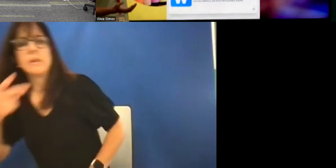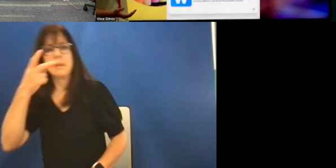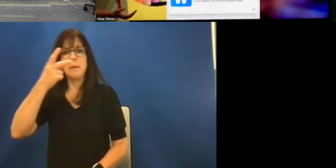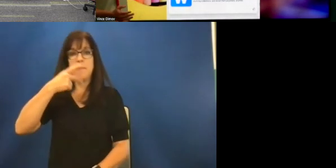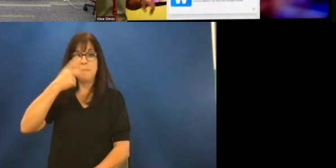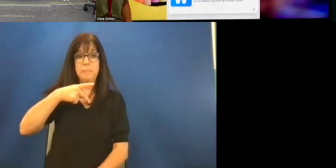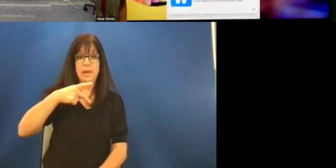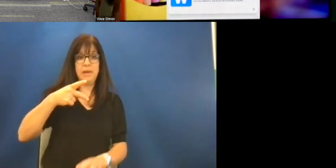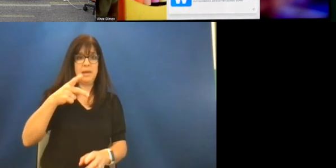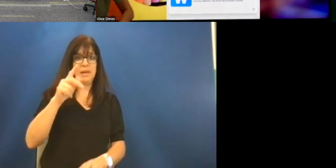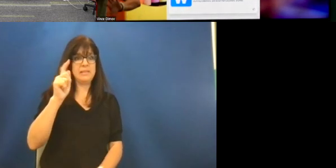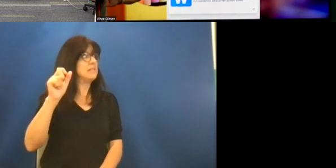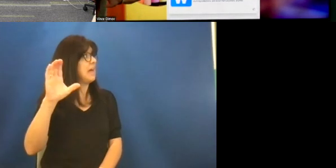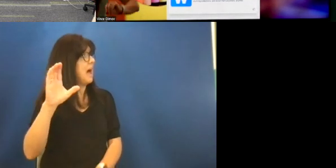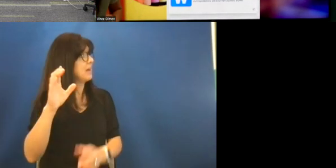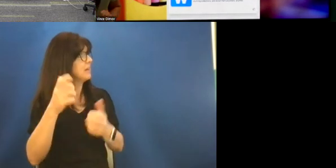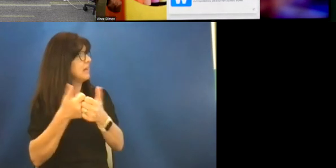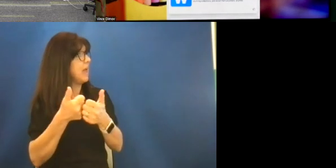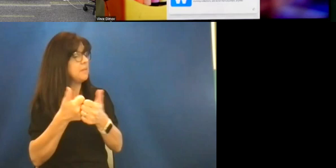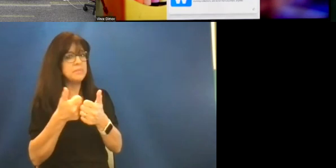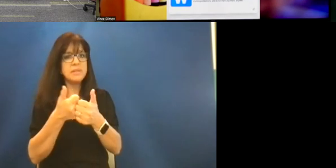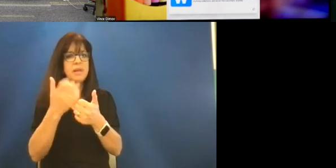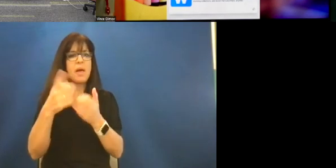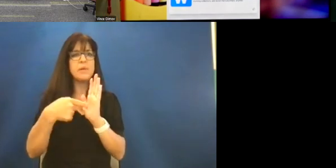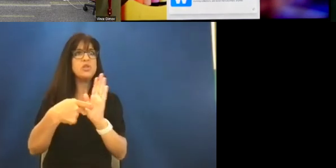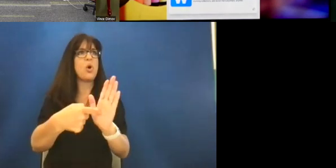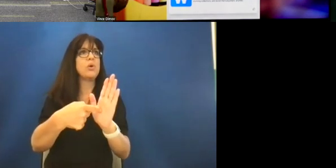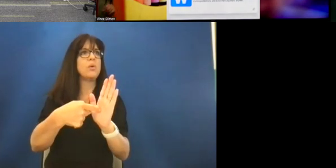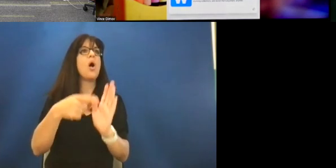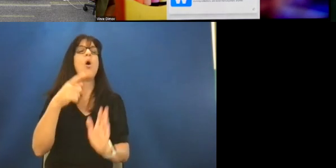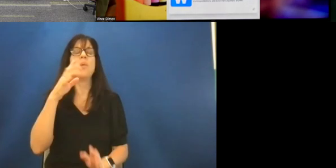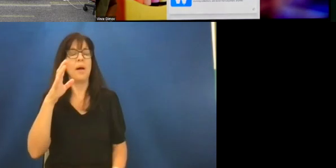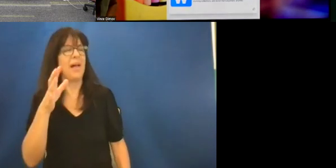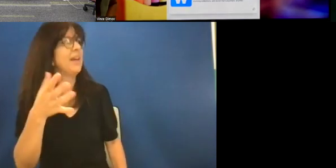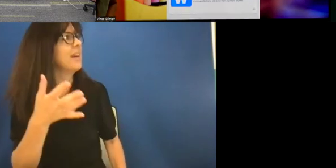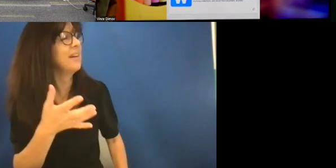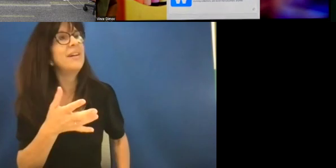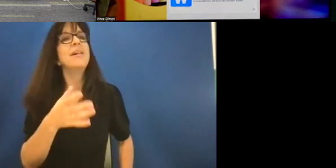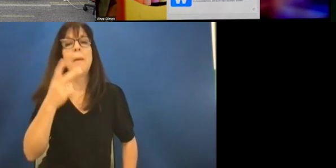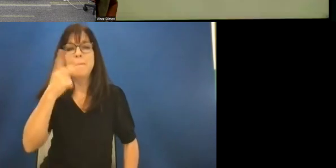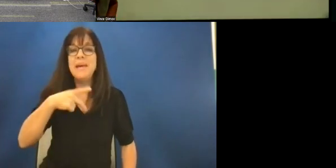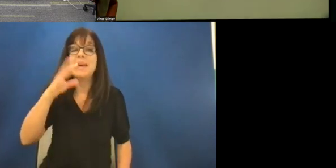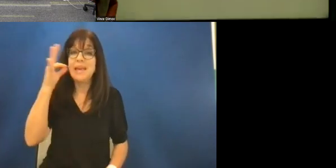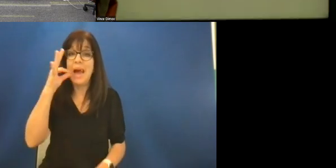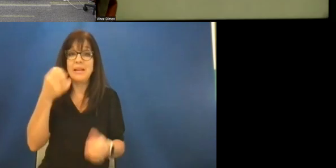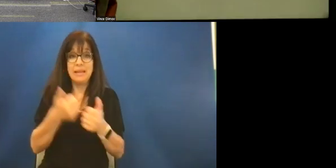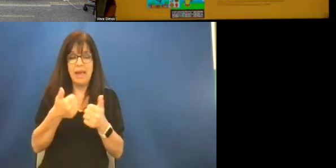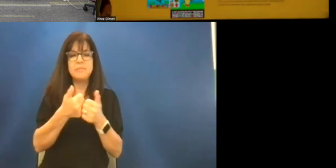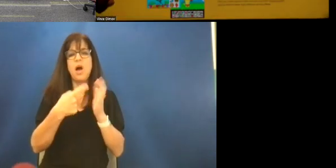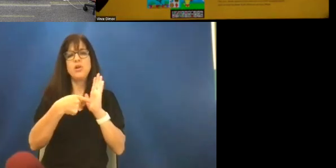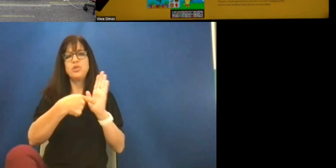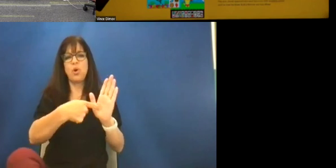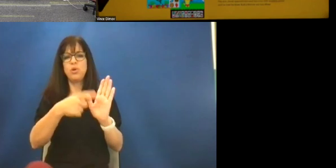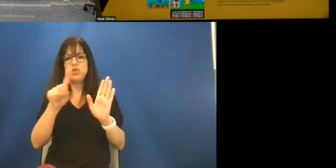student? Let me just show you really quick. No, I'm done. You're okay. good. No, go. I'm okay. I'll just show you what it's